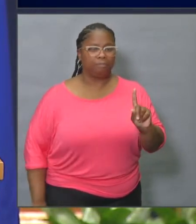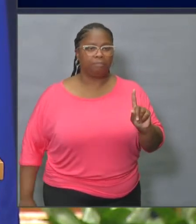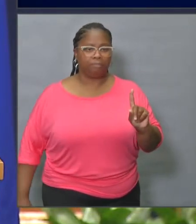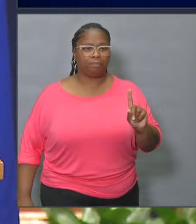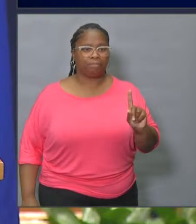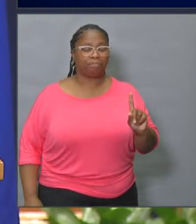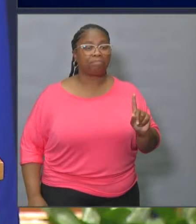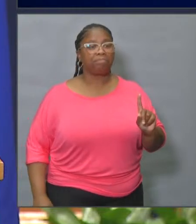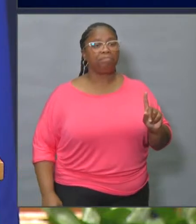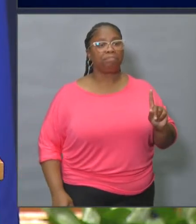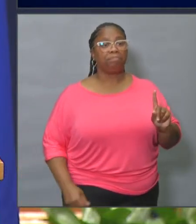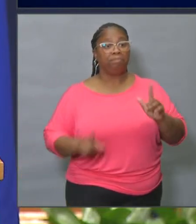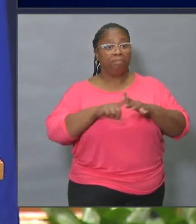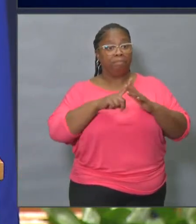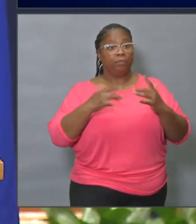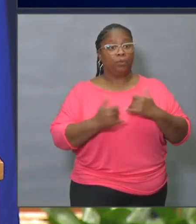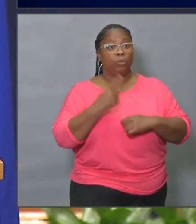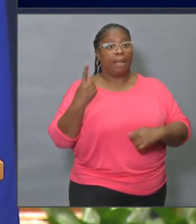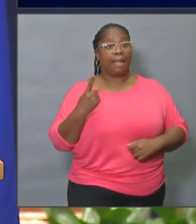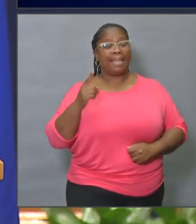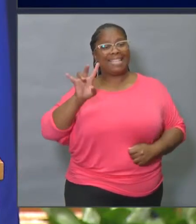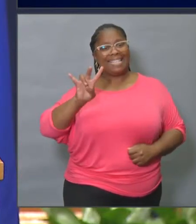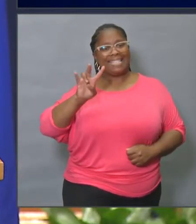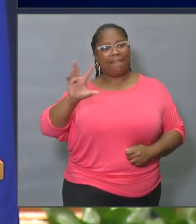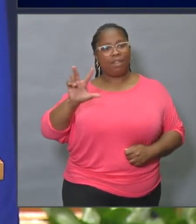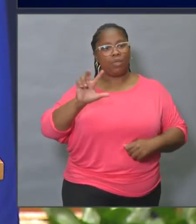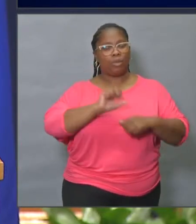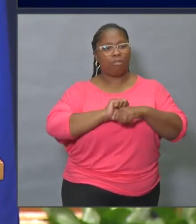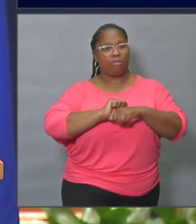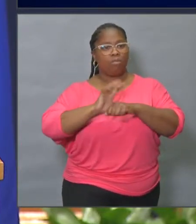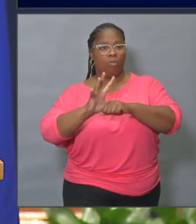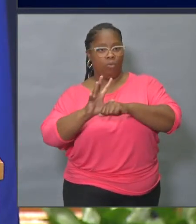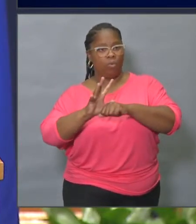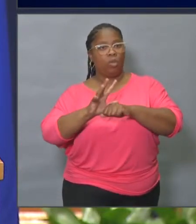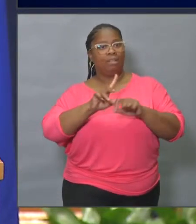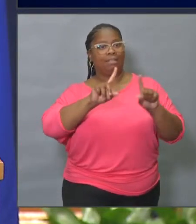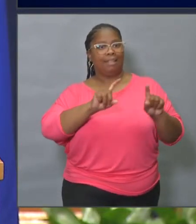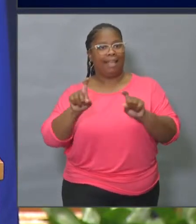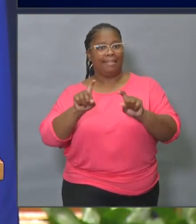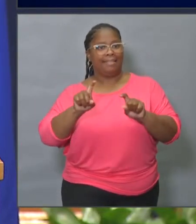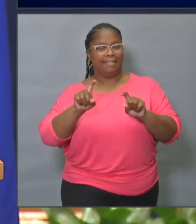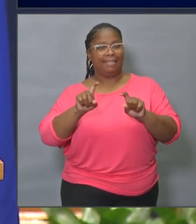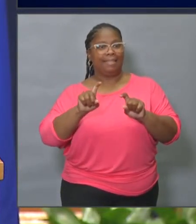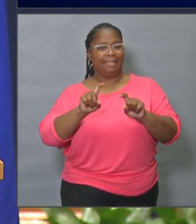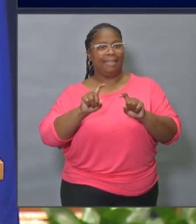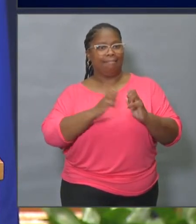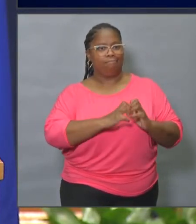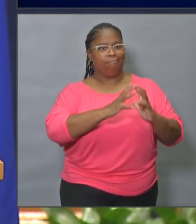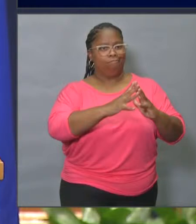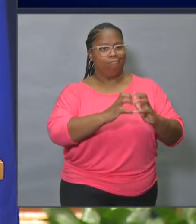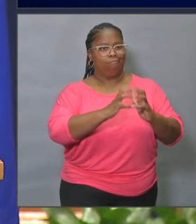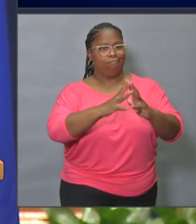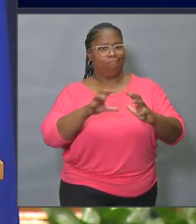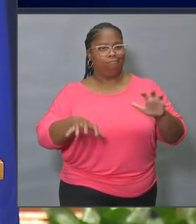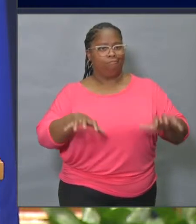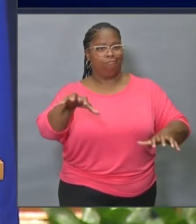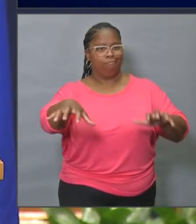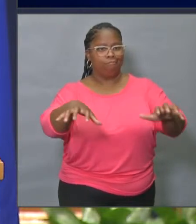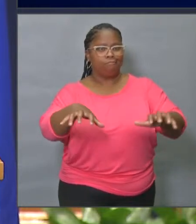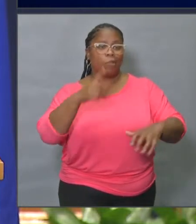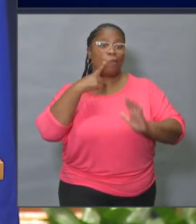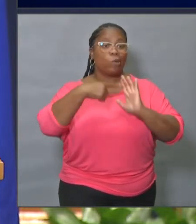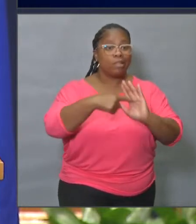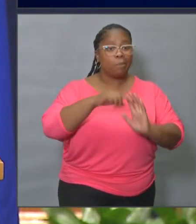As of today, there are 73 COVID-19 testing sites that have been stood up. This includes sites at